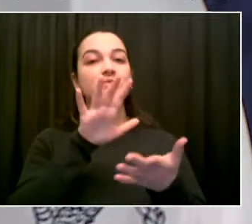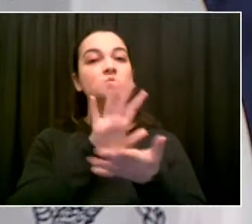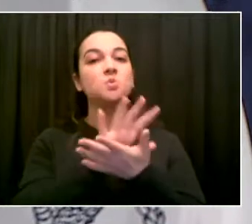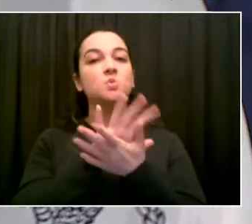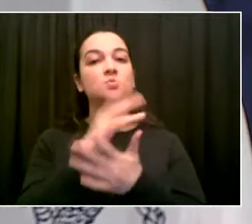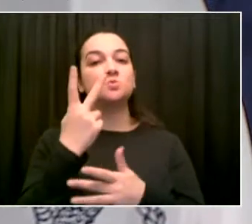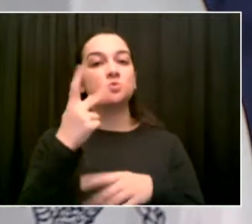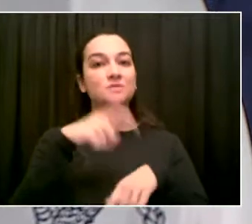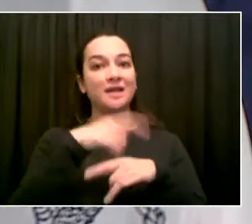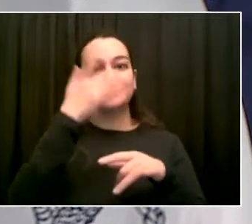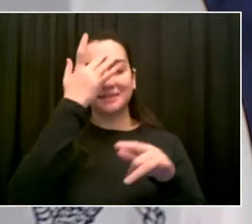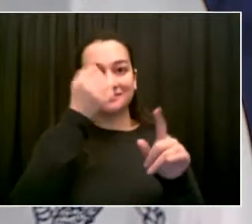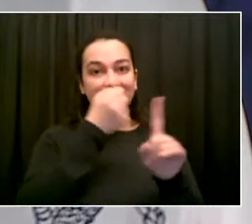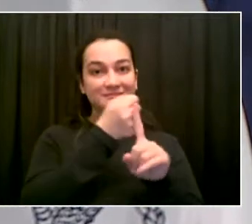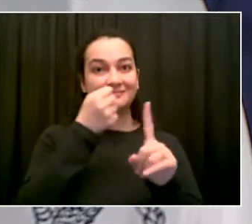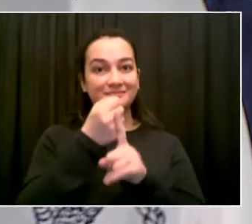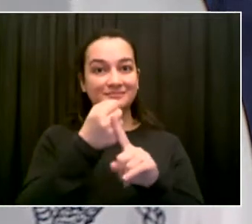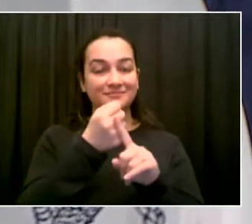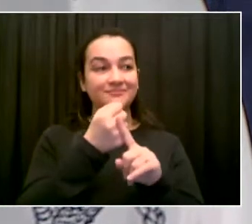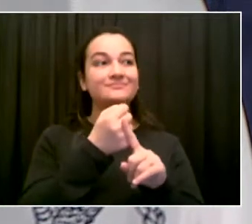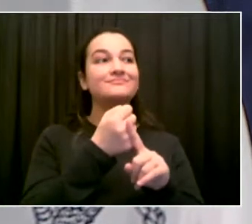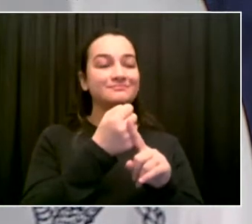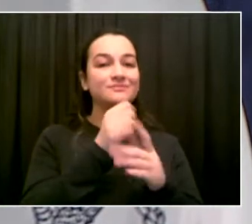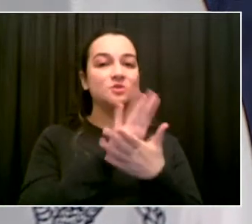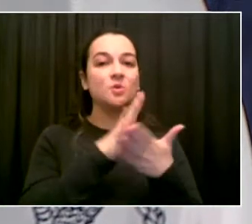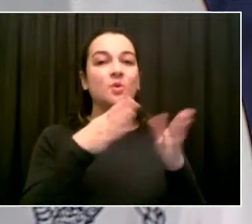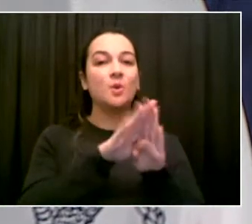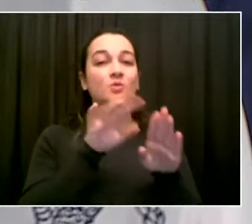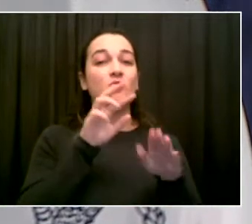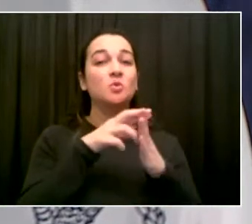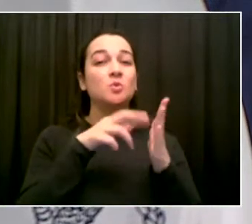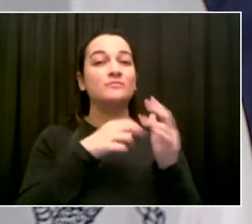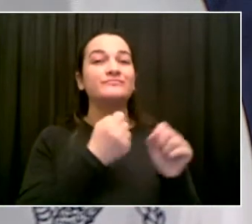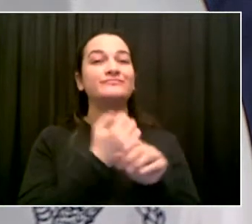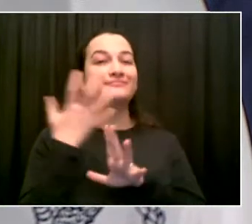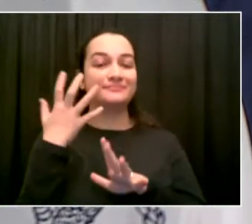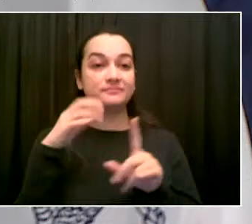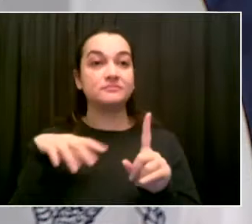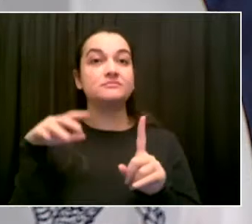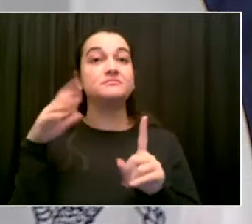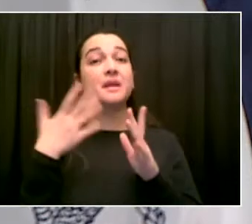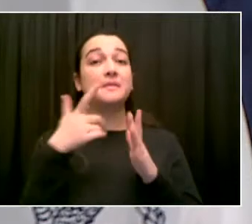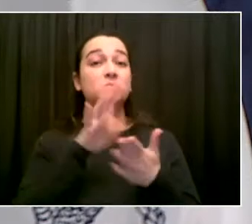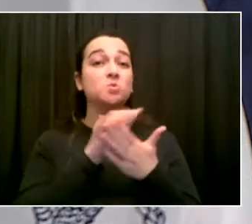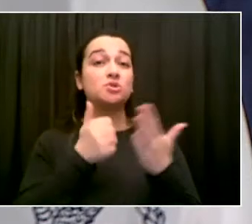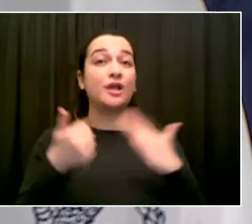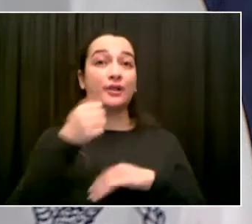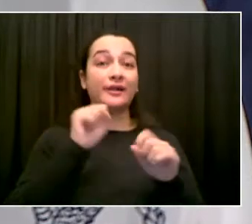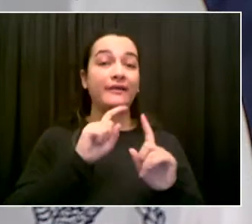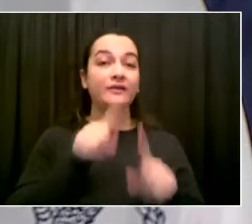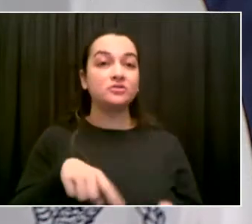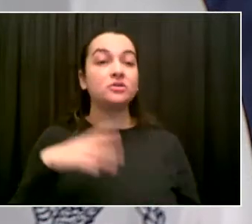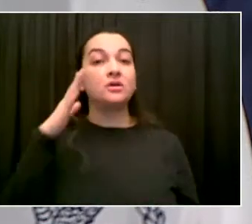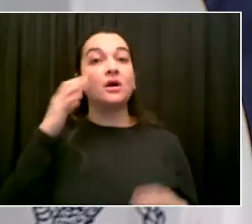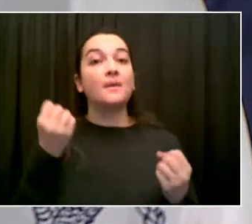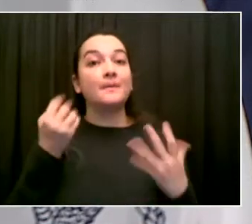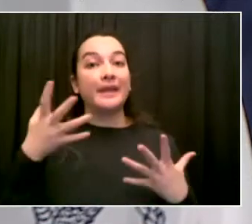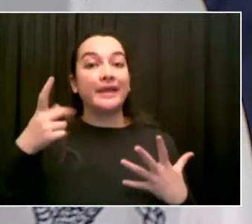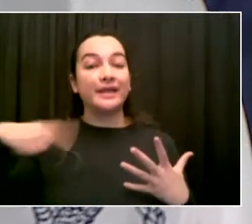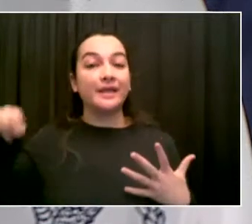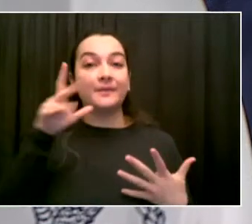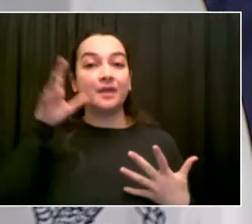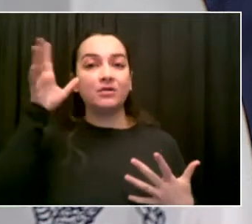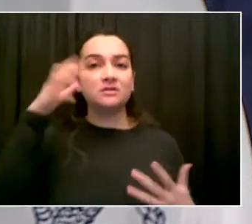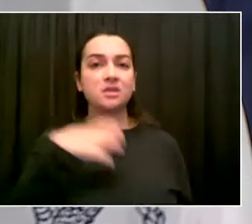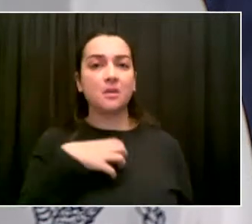parents when they were upset with this rule is that it would happen over and over at certain schools. I'm wondering, did the